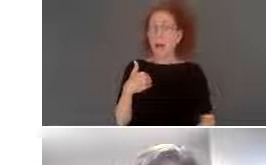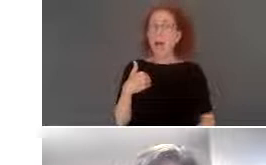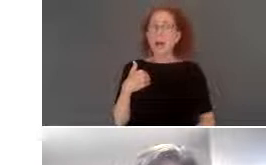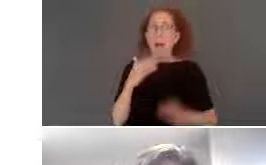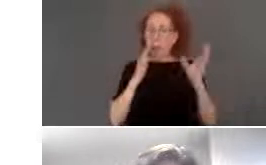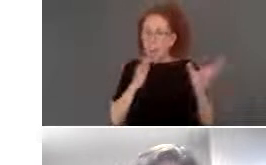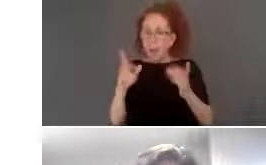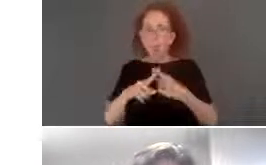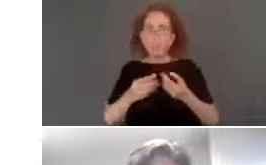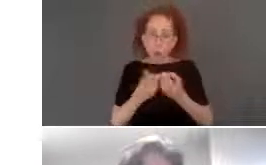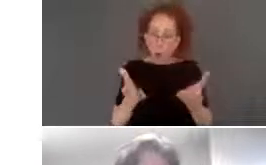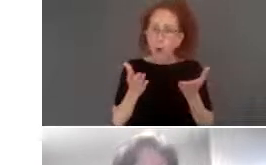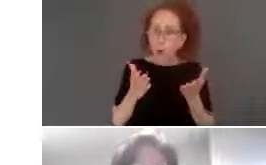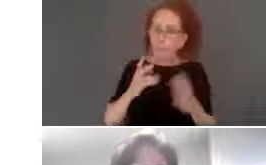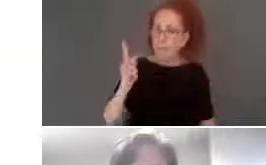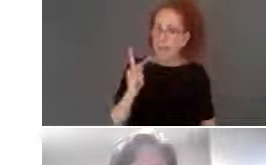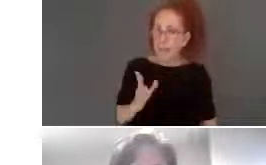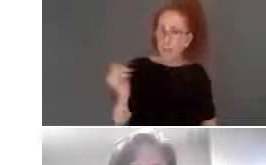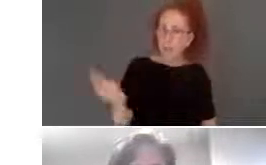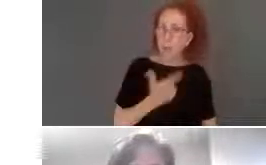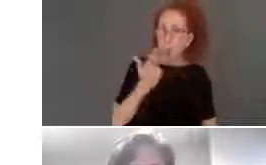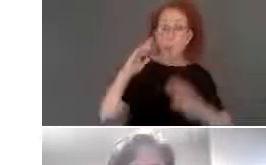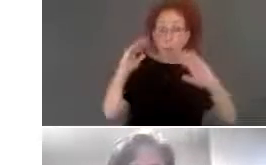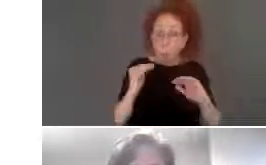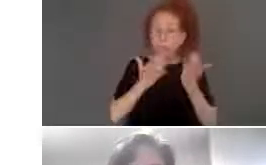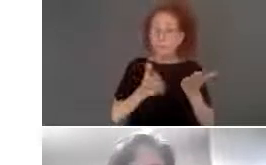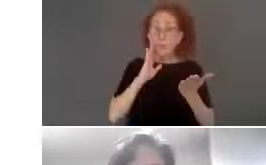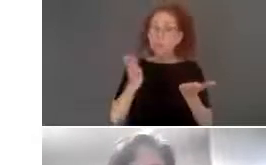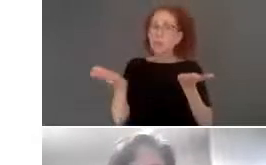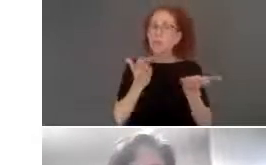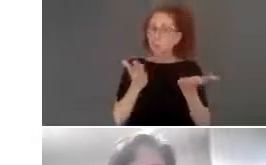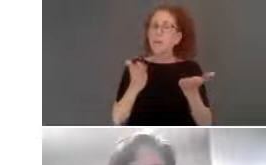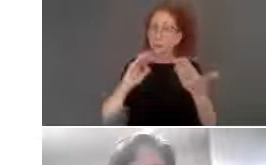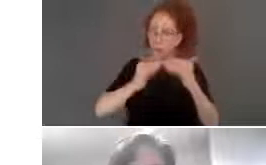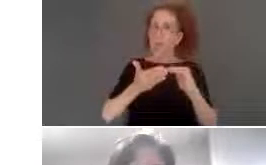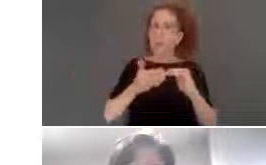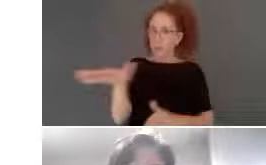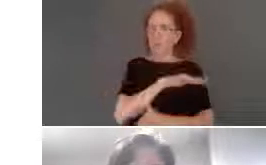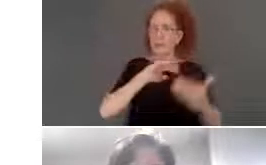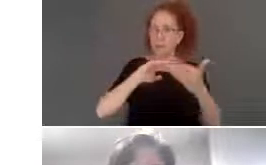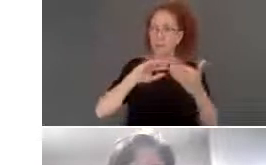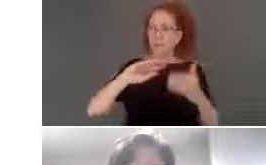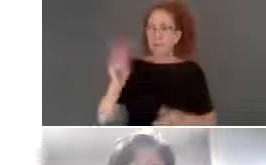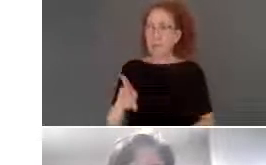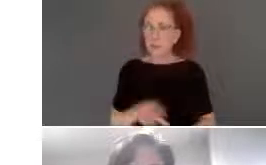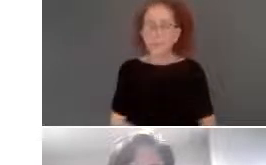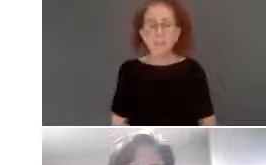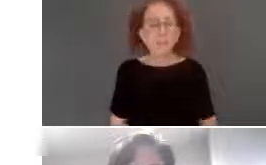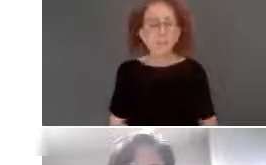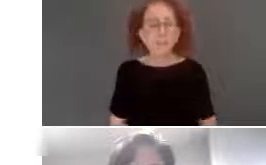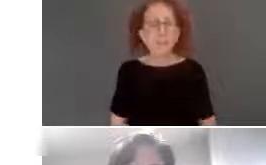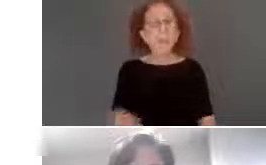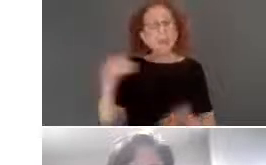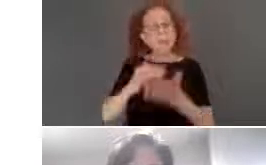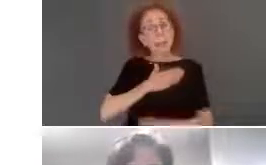Philadelphians. And we hope that this will really serve the community of Philadelphia. And again, please feel